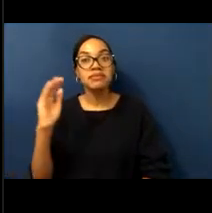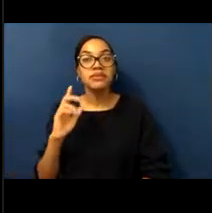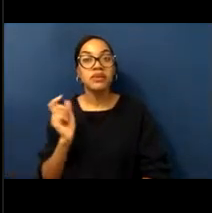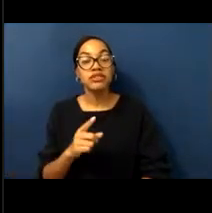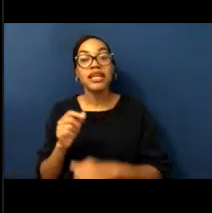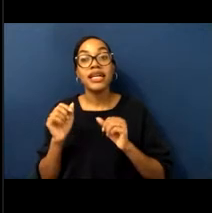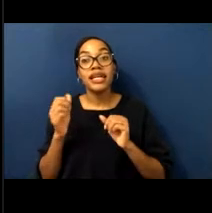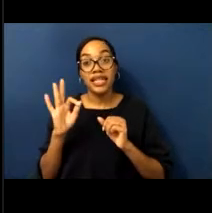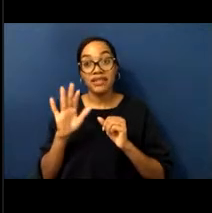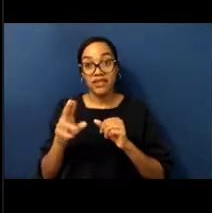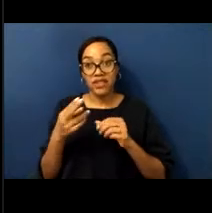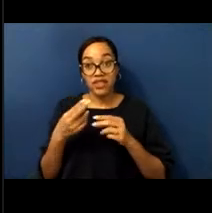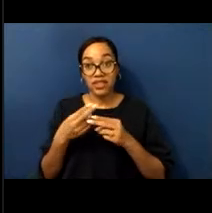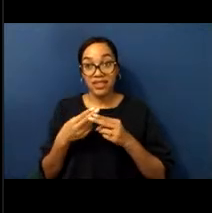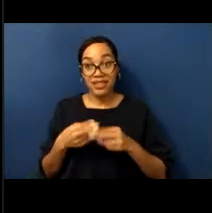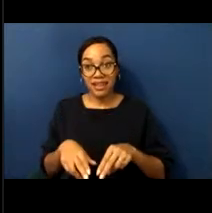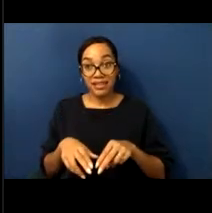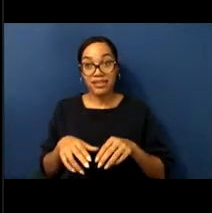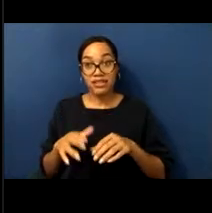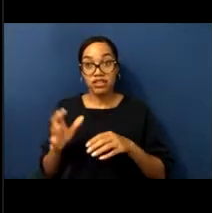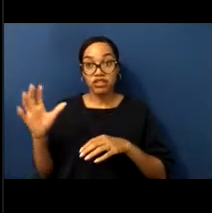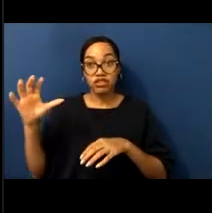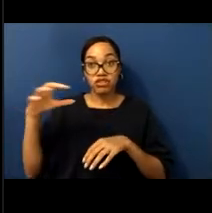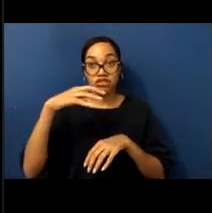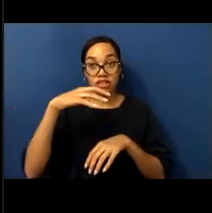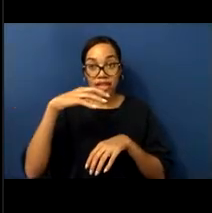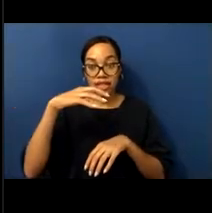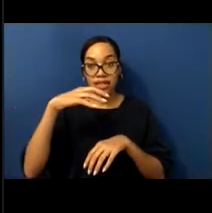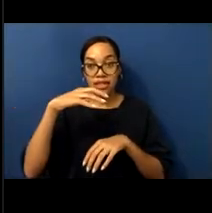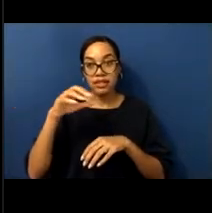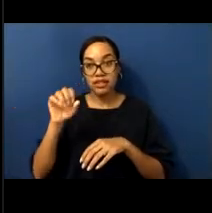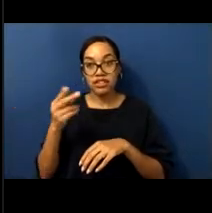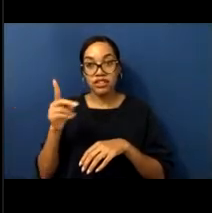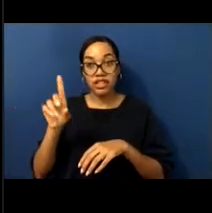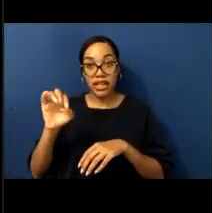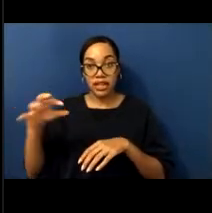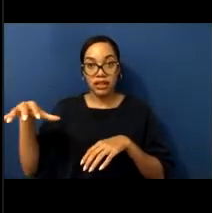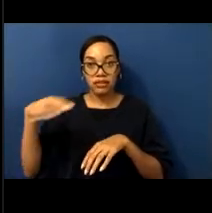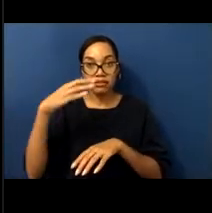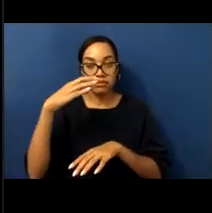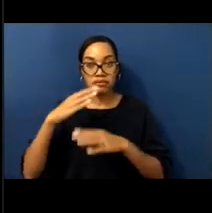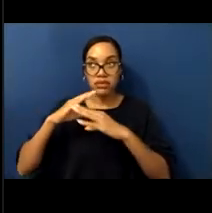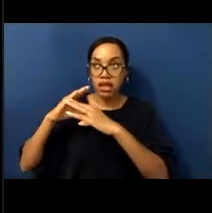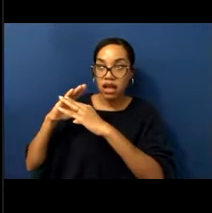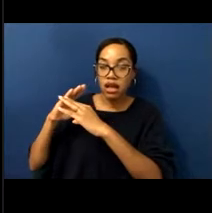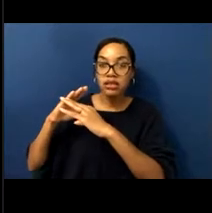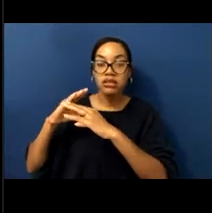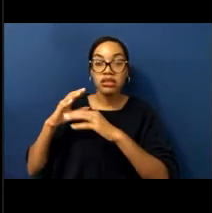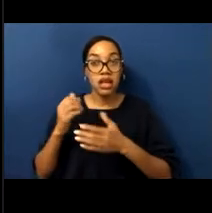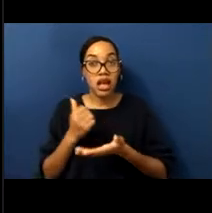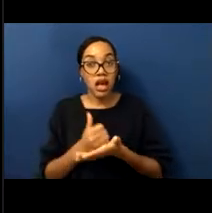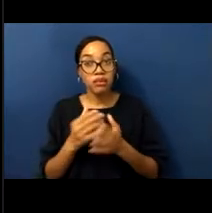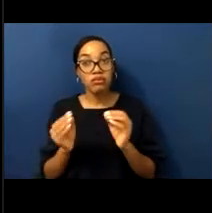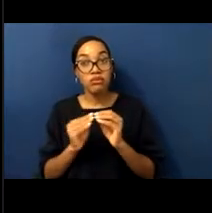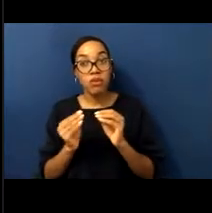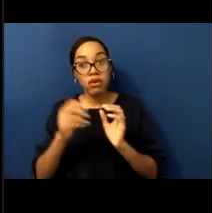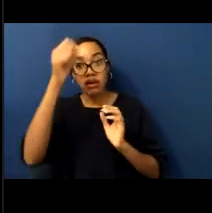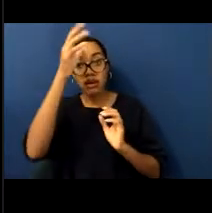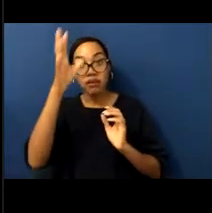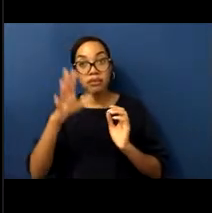the turtles have more males and more turtles in general? Absolutely, yeah, great point.